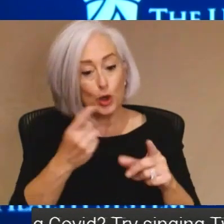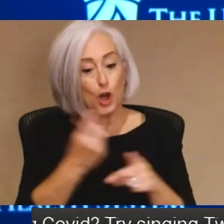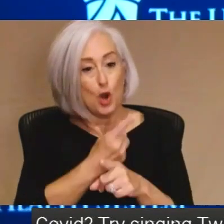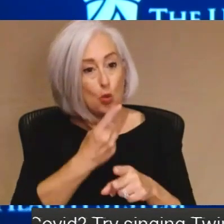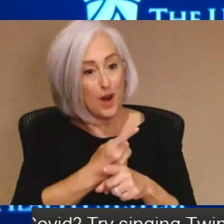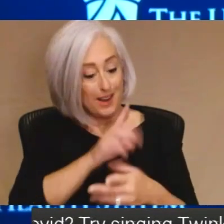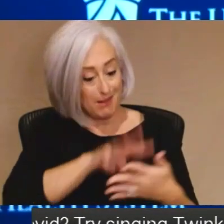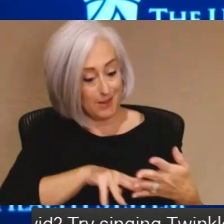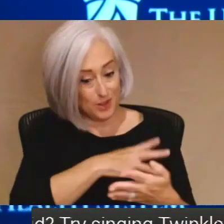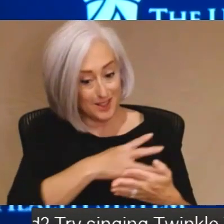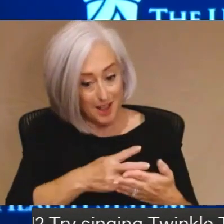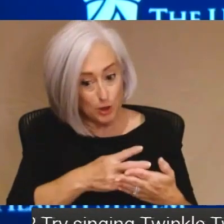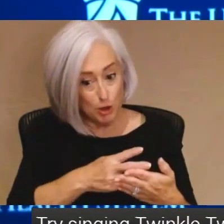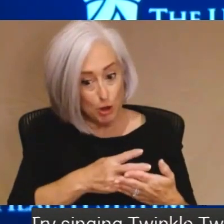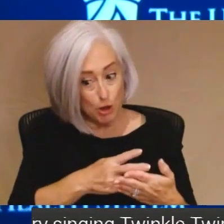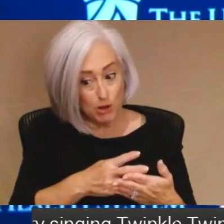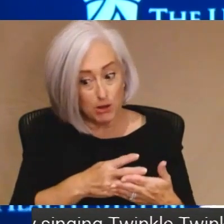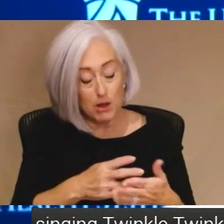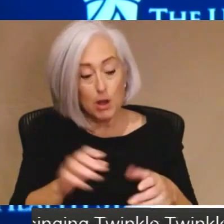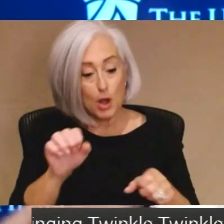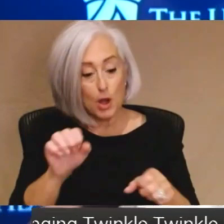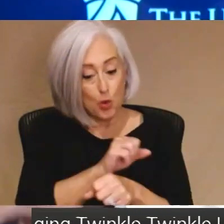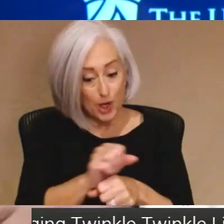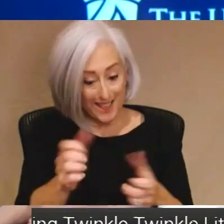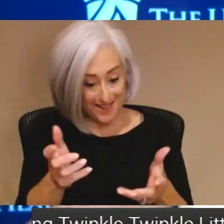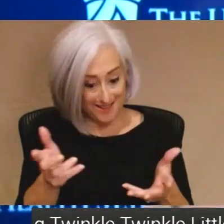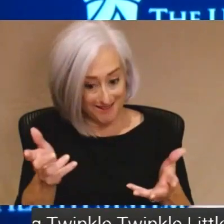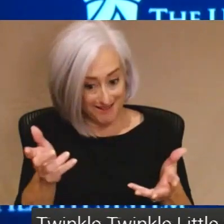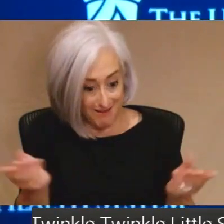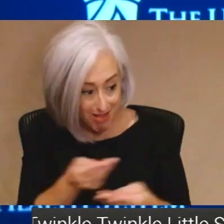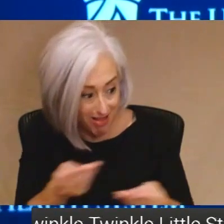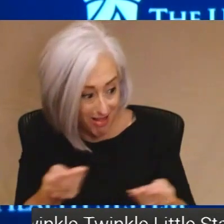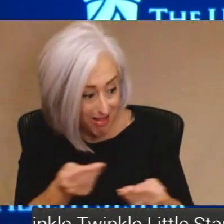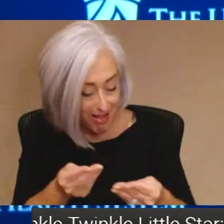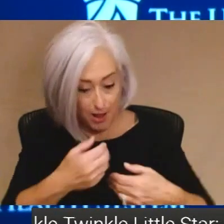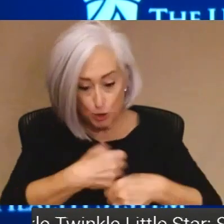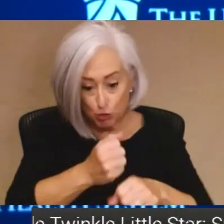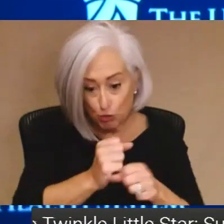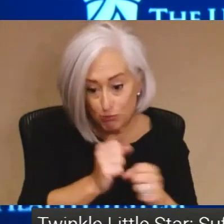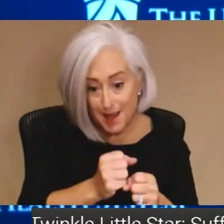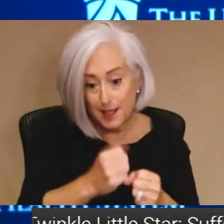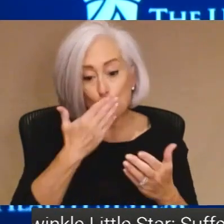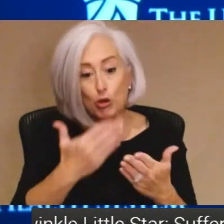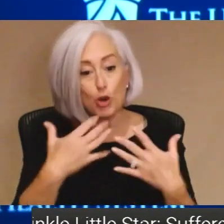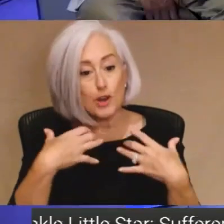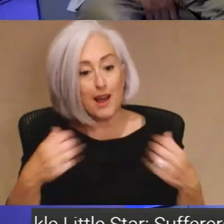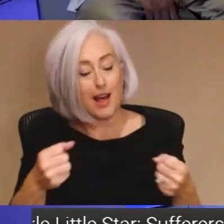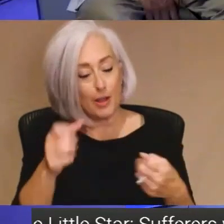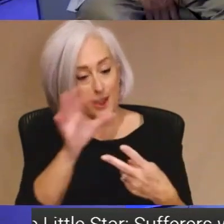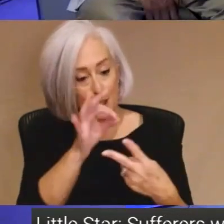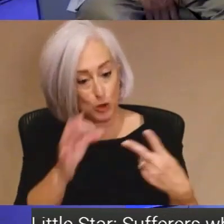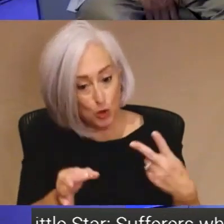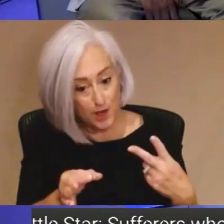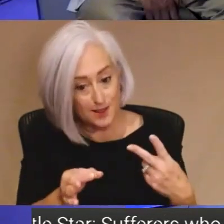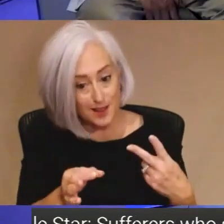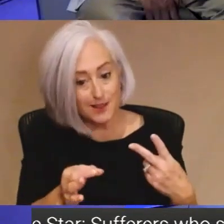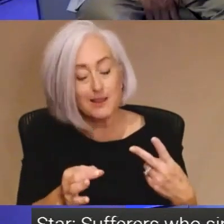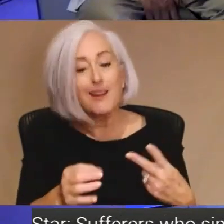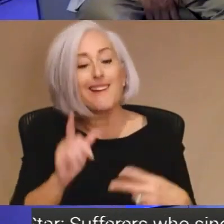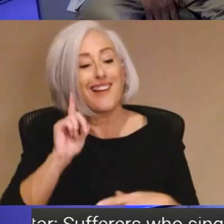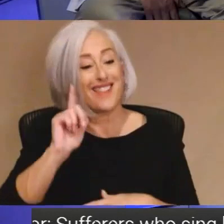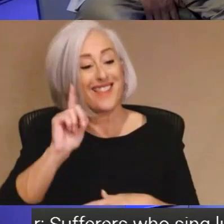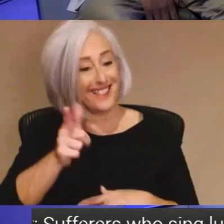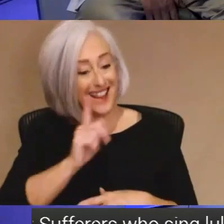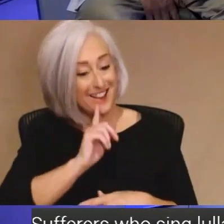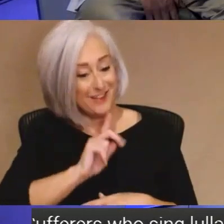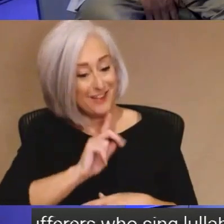choices when they're young so that when they're 20, 30, and 40 years old, they continue to make those smart diet choices. I've listened to your advice because I always said, oh, you